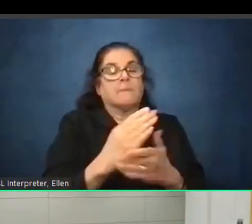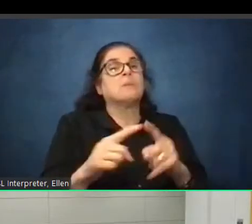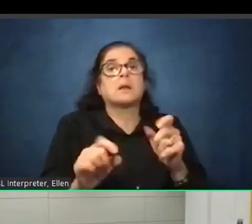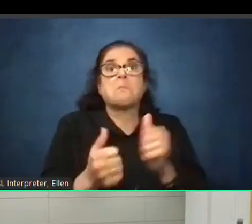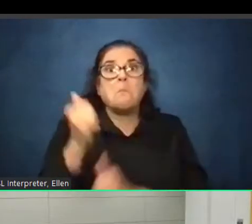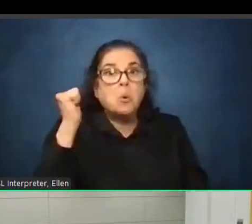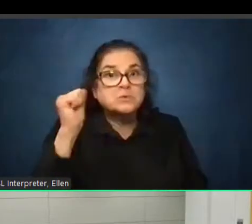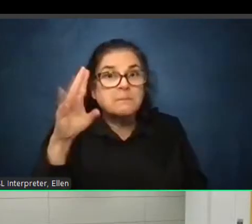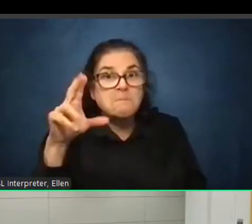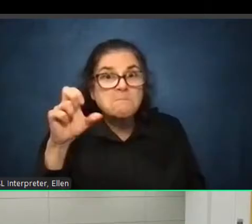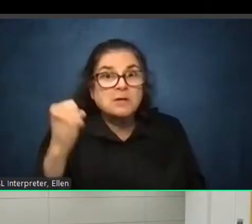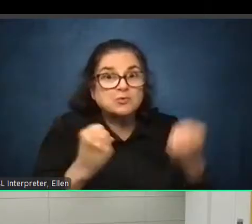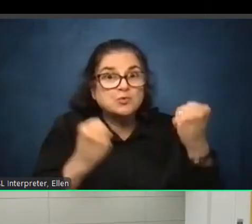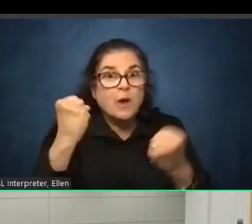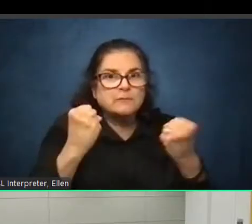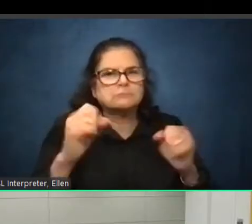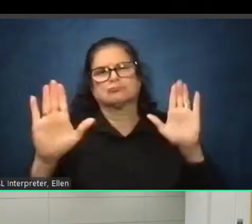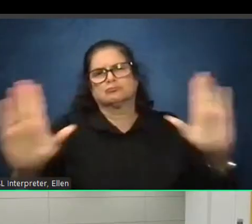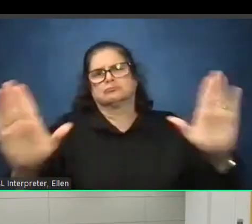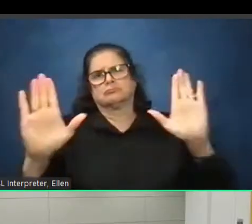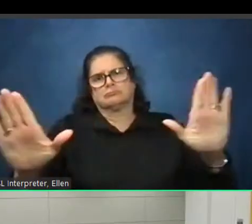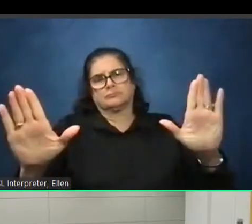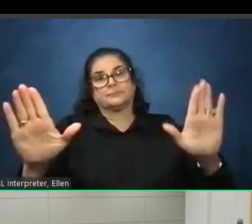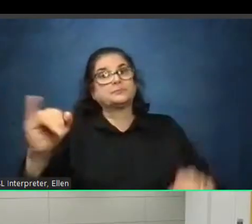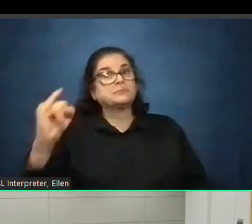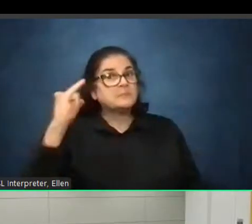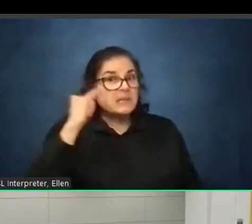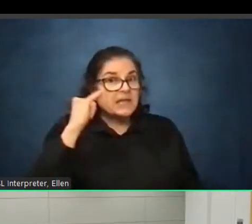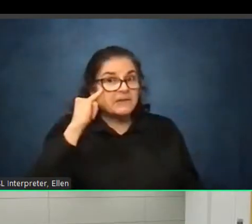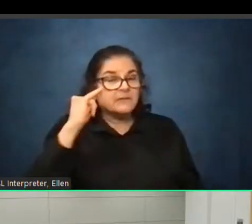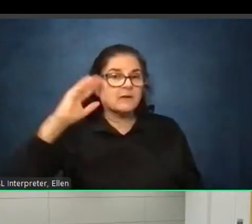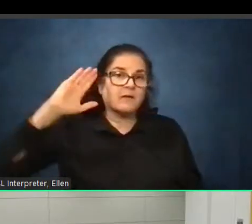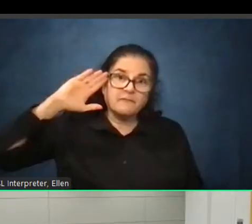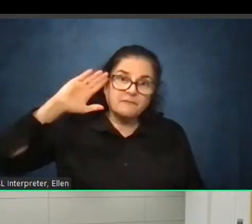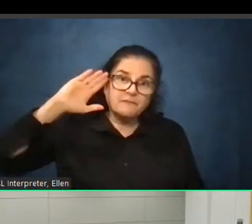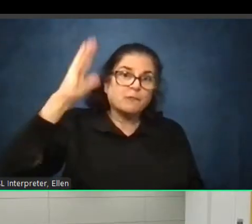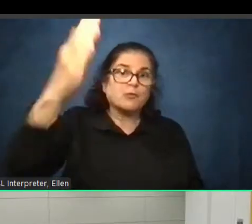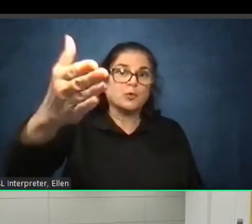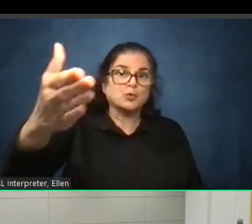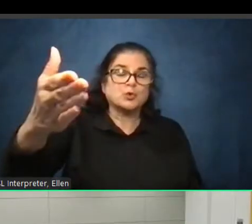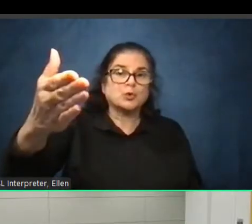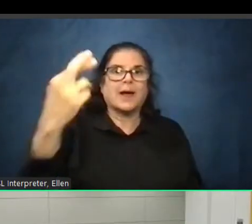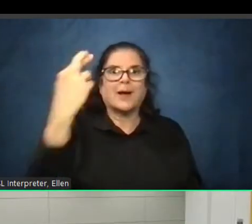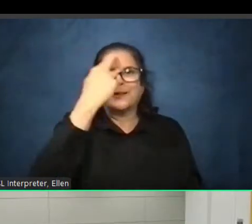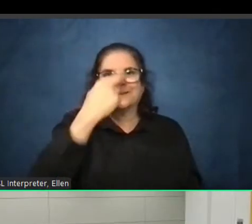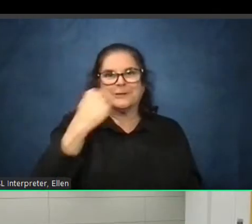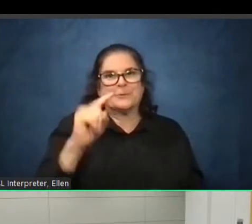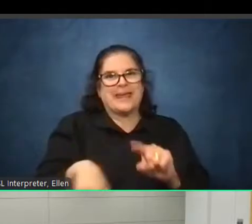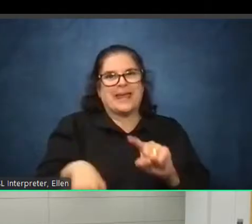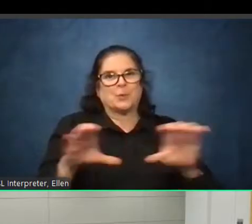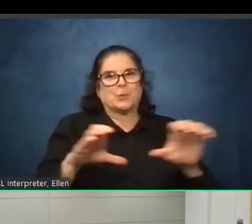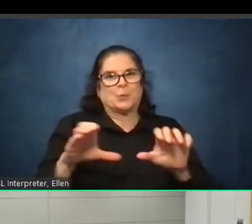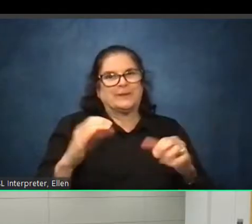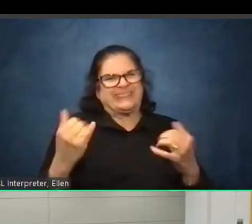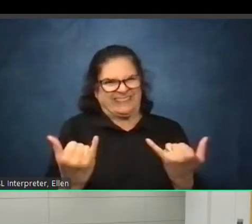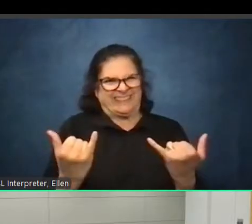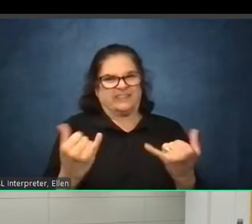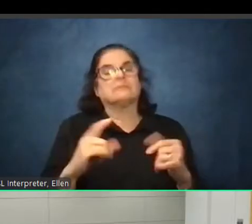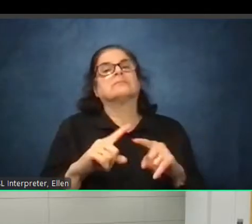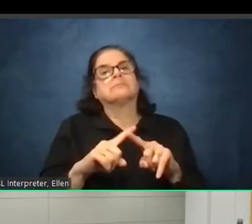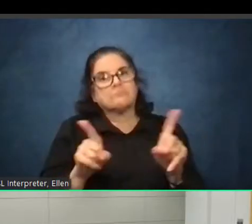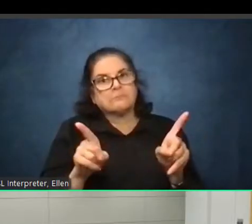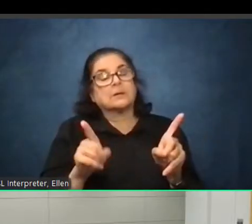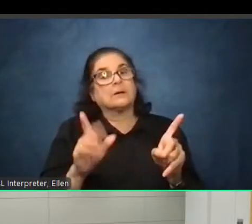I'm wondering if in the future, because I realize you can't do it now, there are going to be